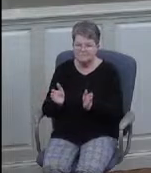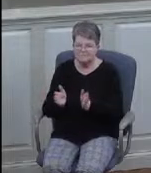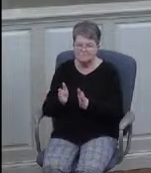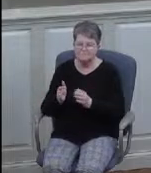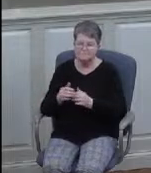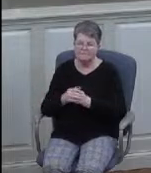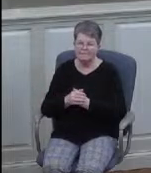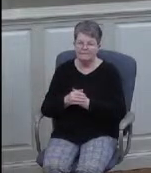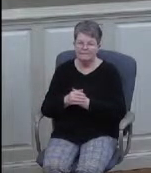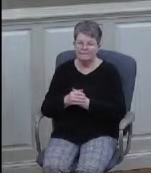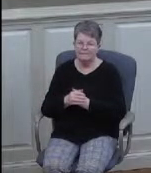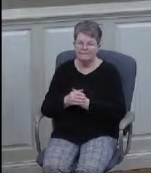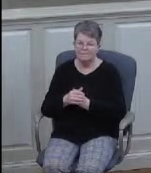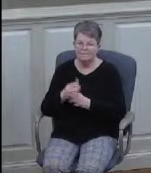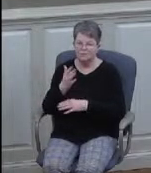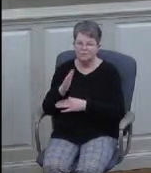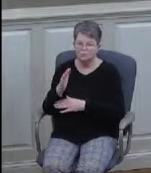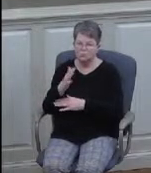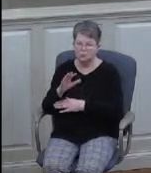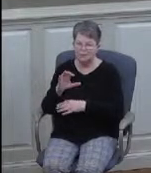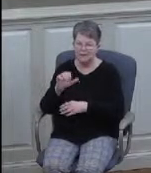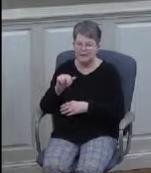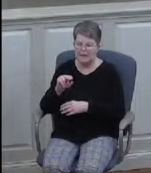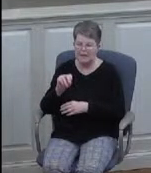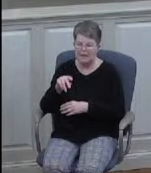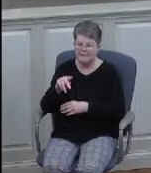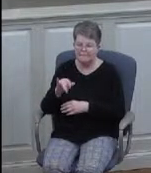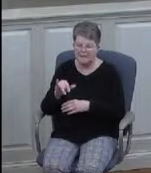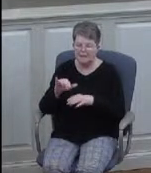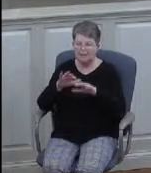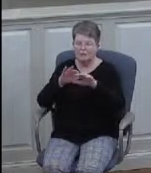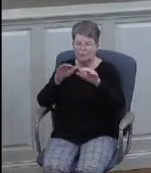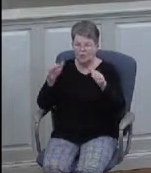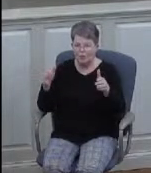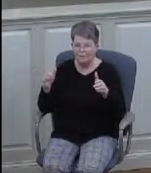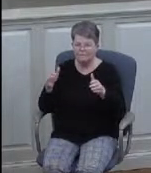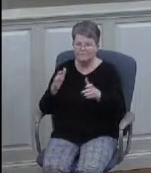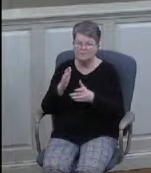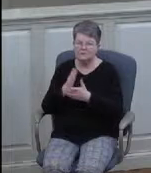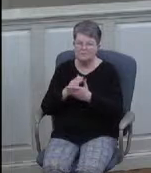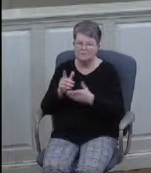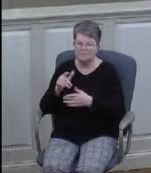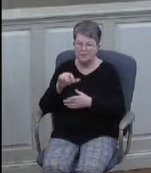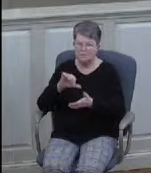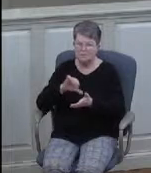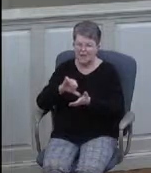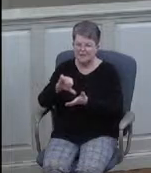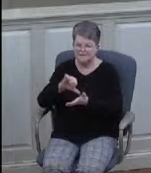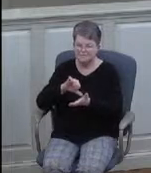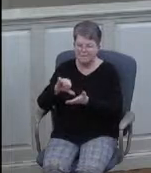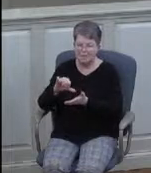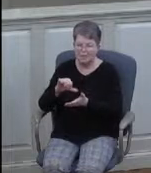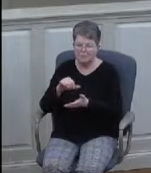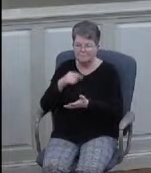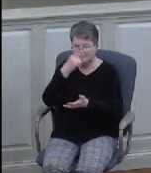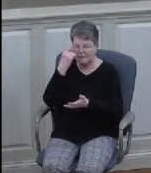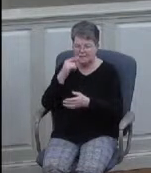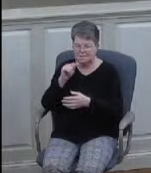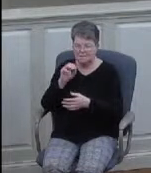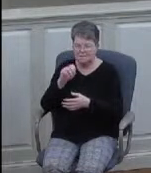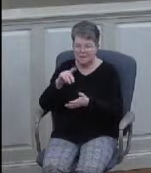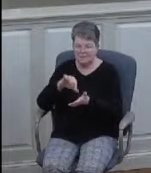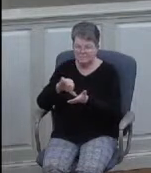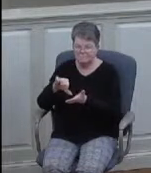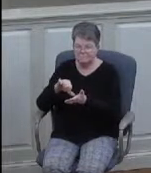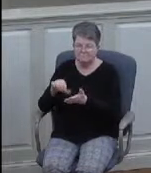and tree cover, and get in some of these asphalt parking lots, and adding